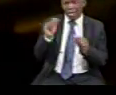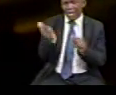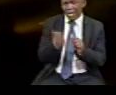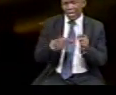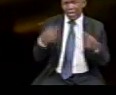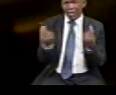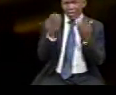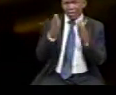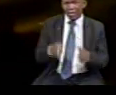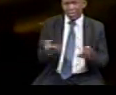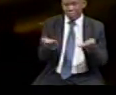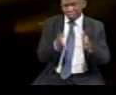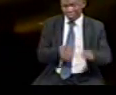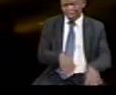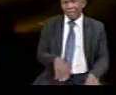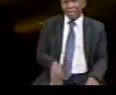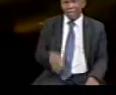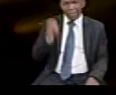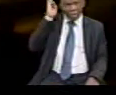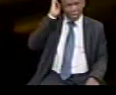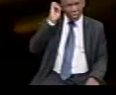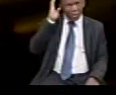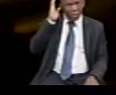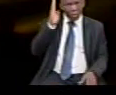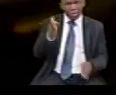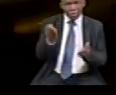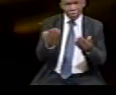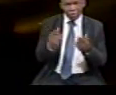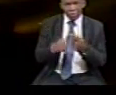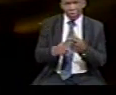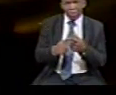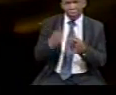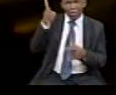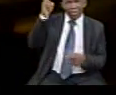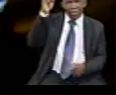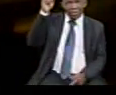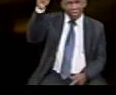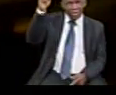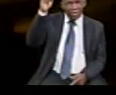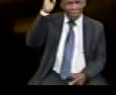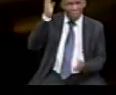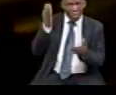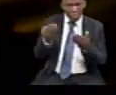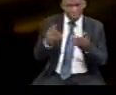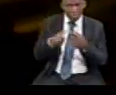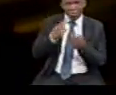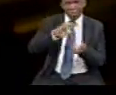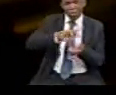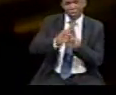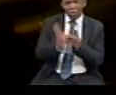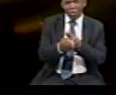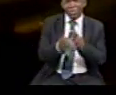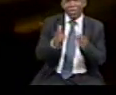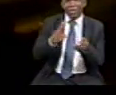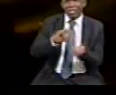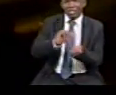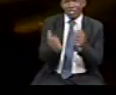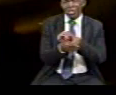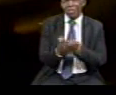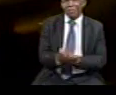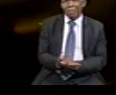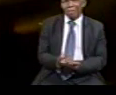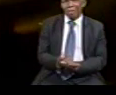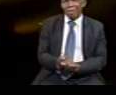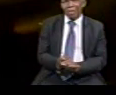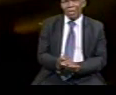again, here's an opportunity to come unto the Lord once again, to be reconciled unto the Lord. Or maybe you are backsliding. You have removed your sacrifice